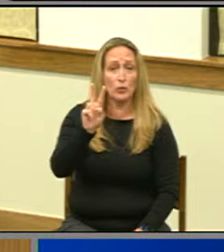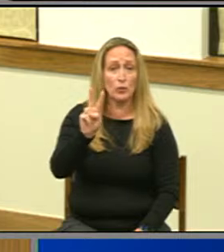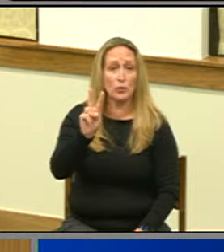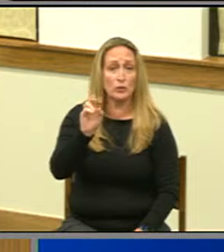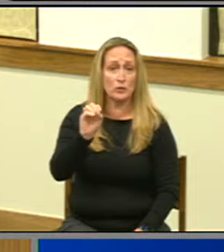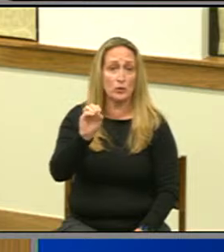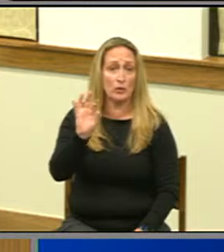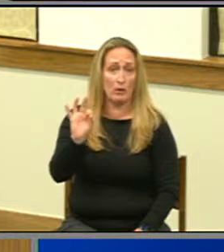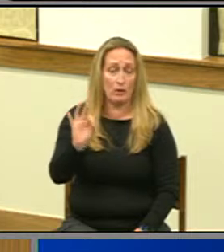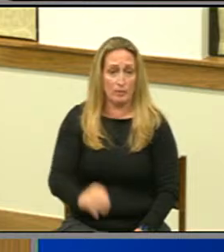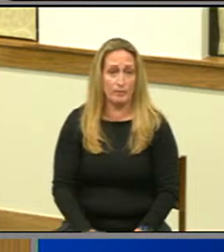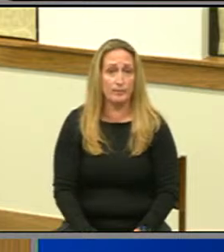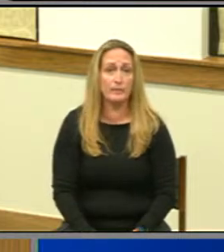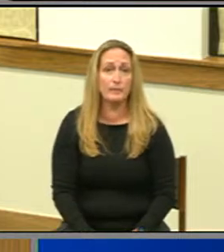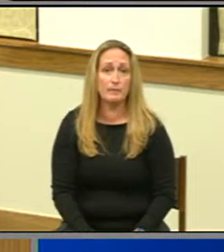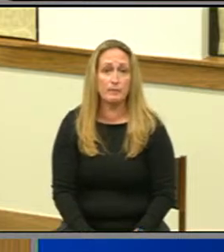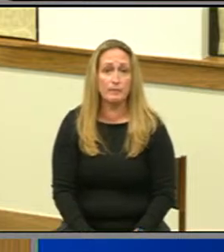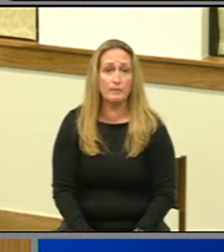126-716-3209.